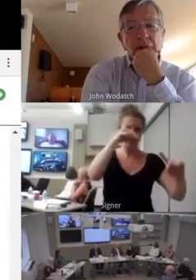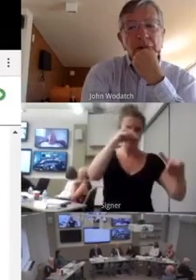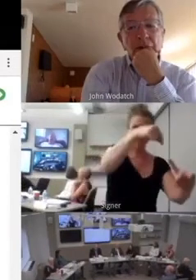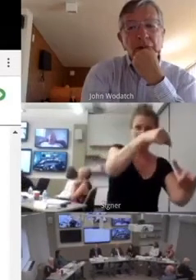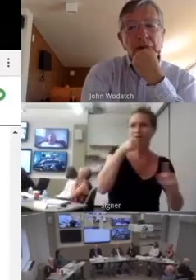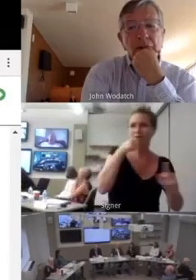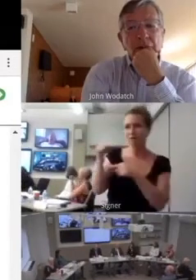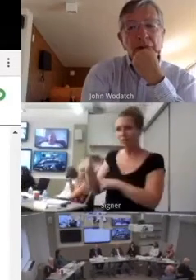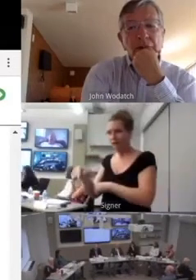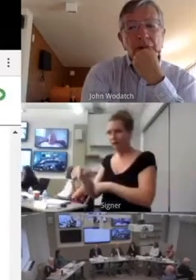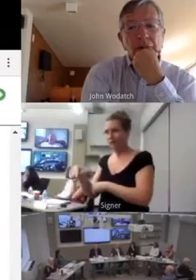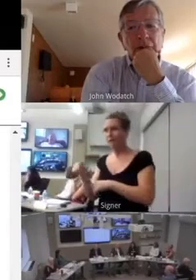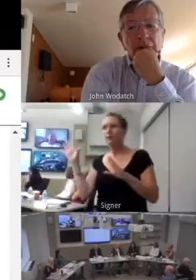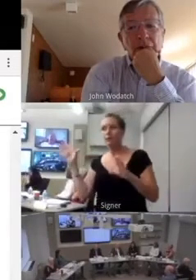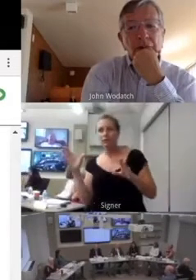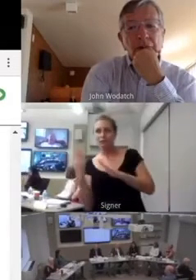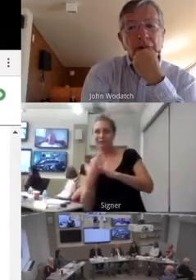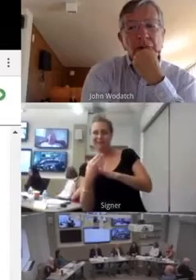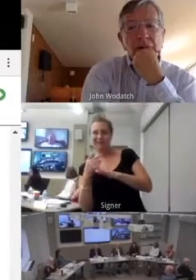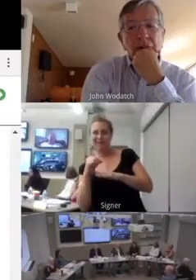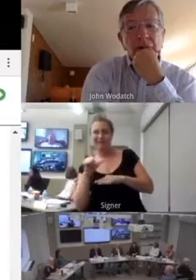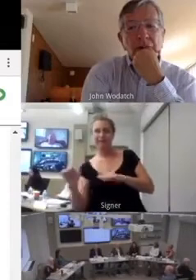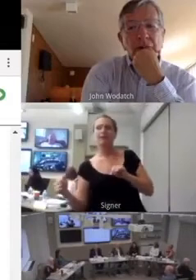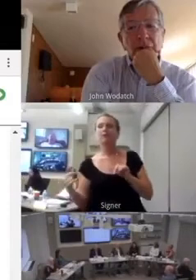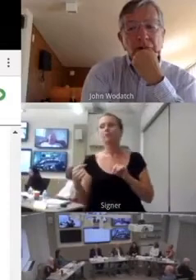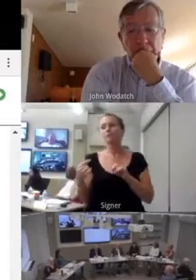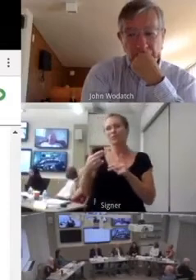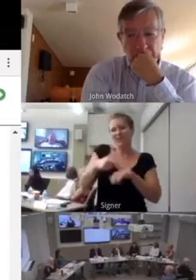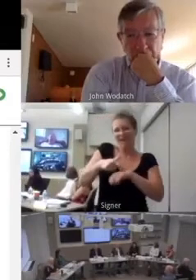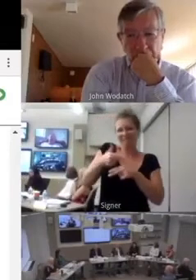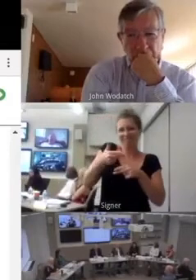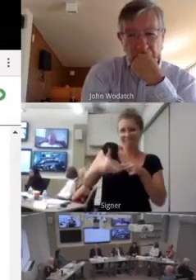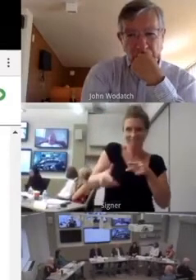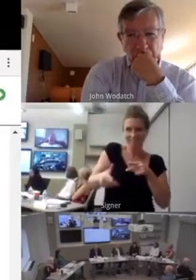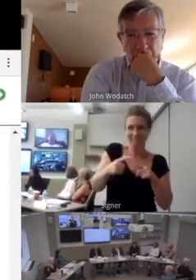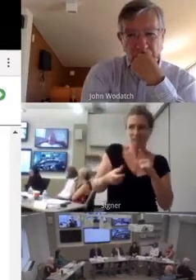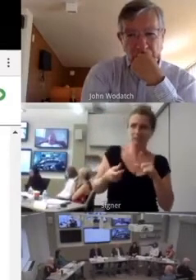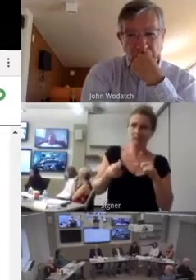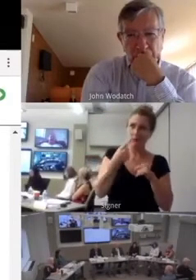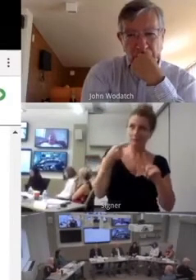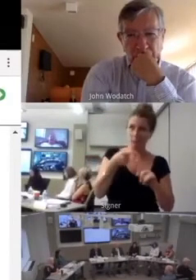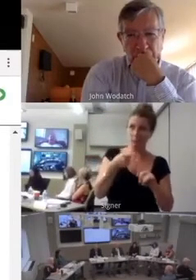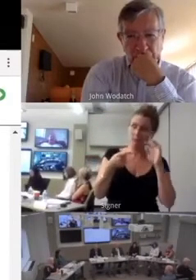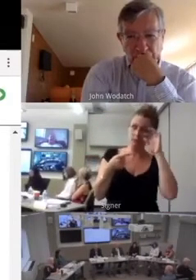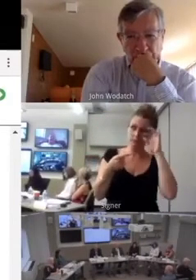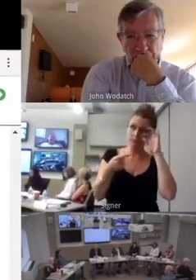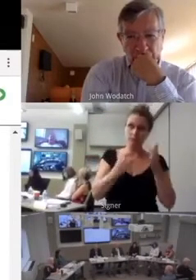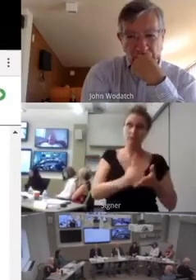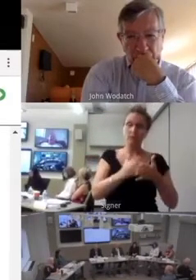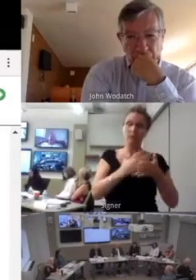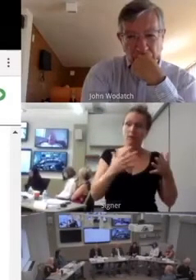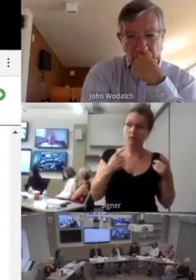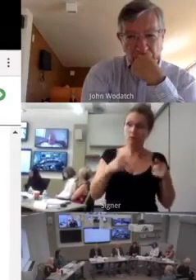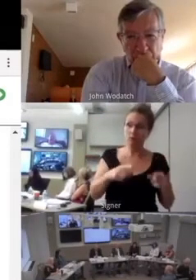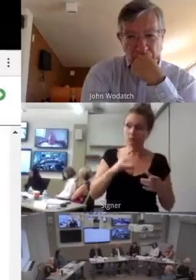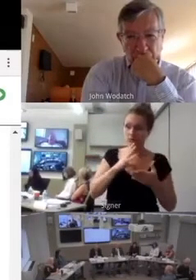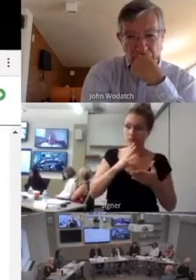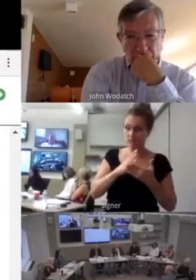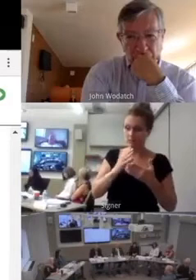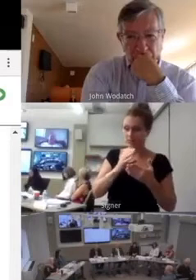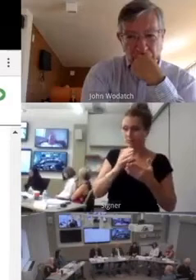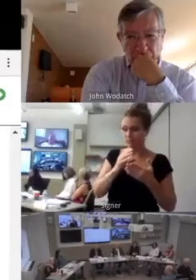And so I'm going to hit you quickly with one point that I thought was especially helpful when we spoke in preparation.